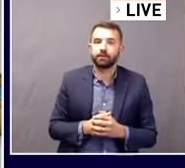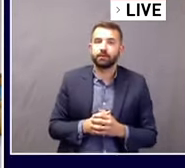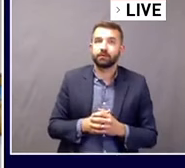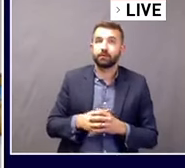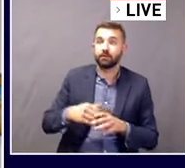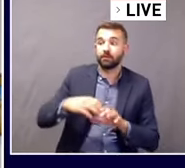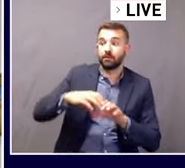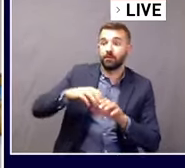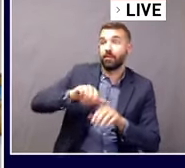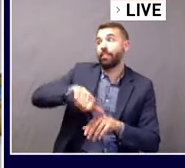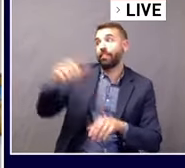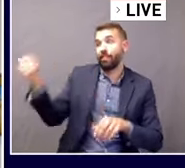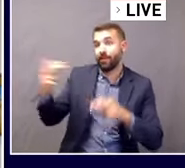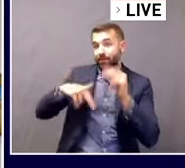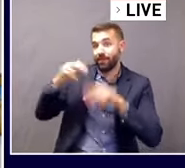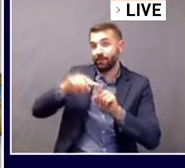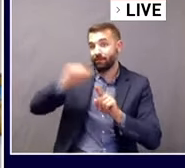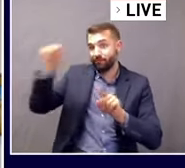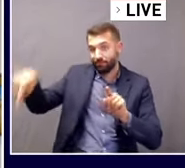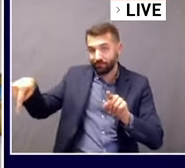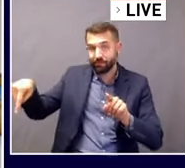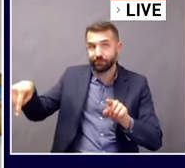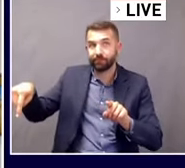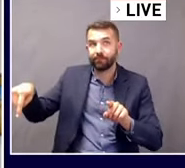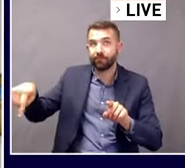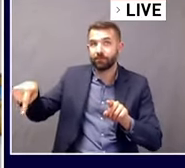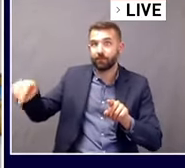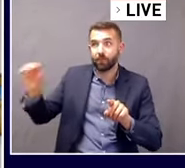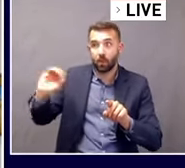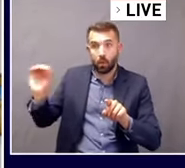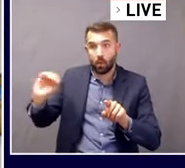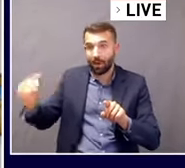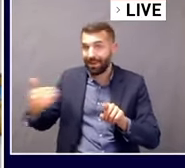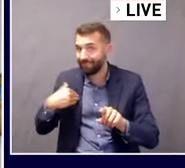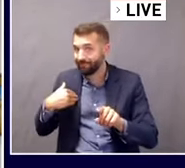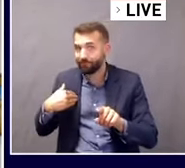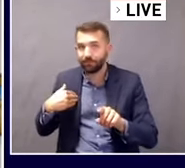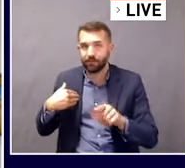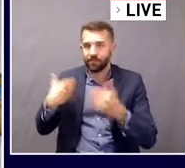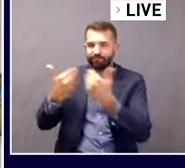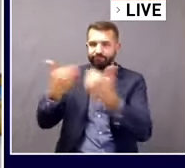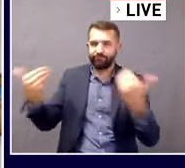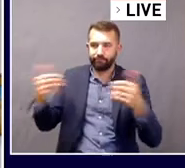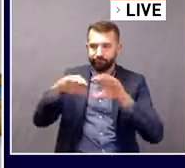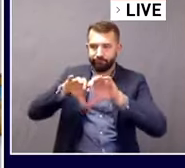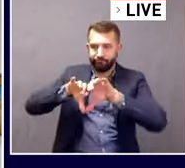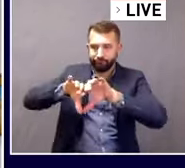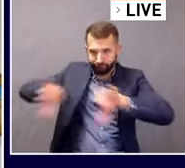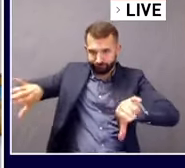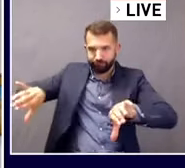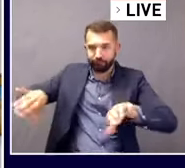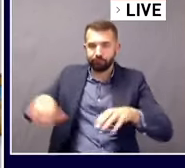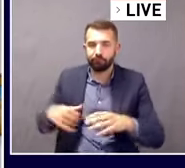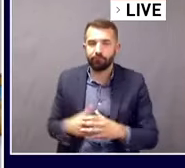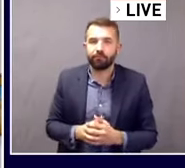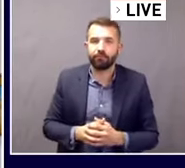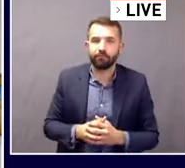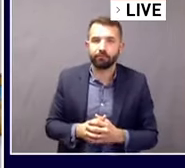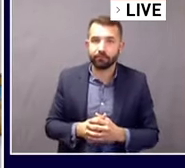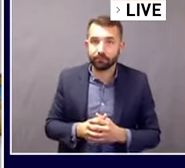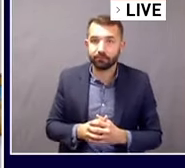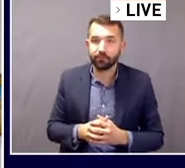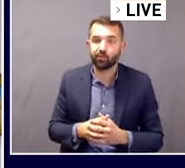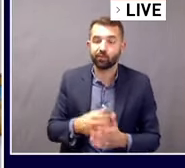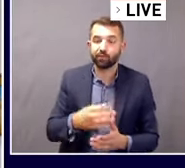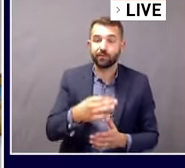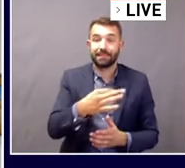there have been folks who have tested positive. They've also been able to keep staff who have been